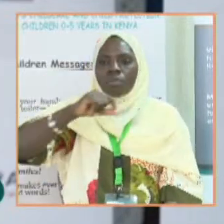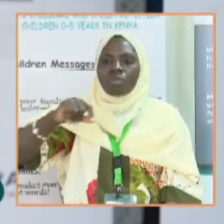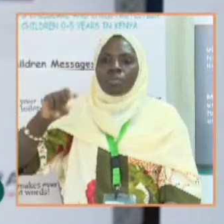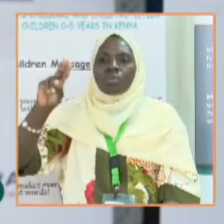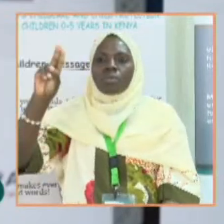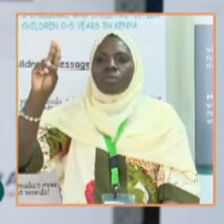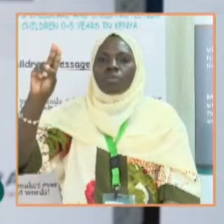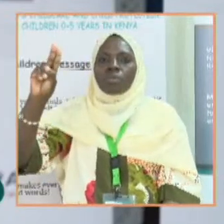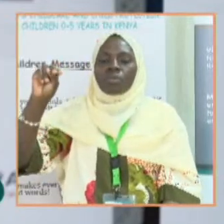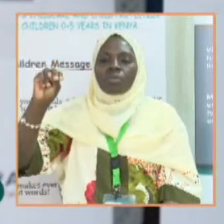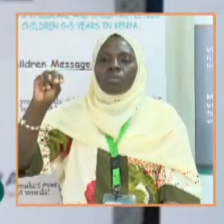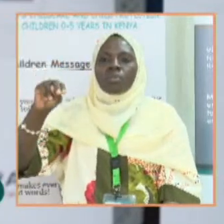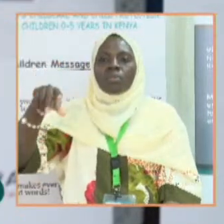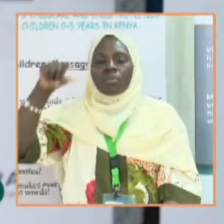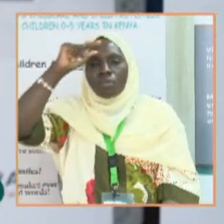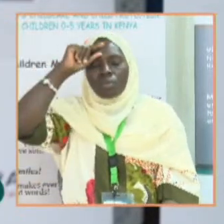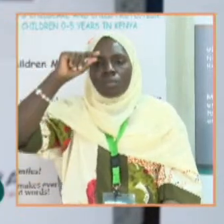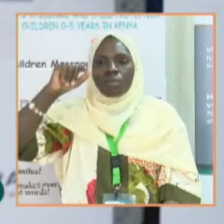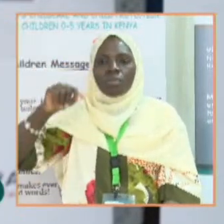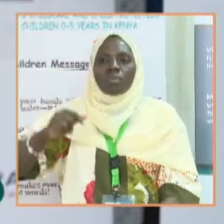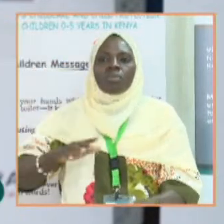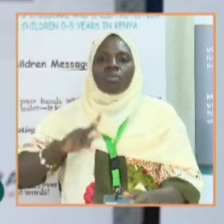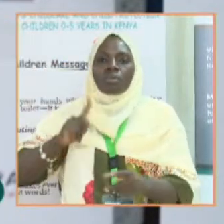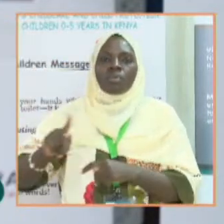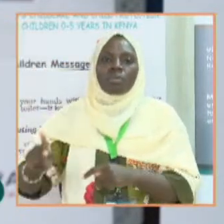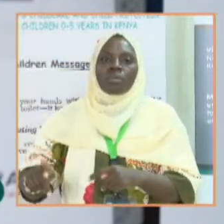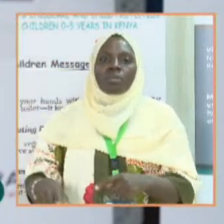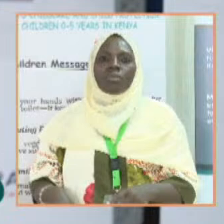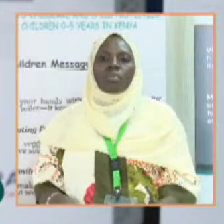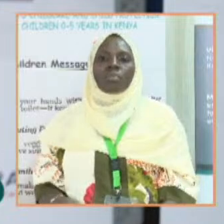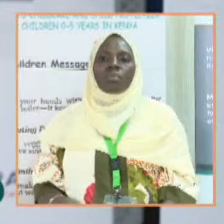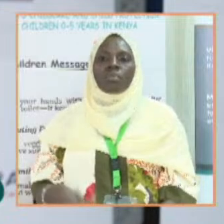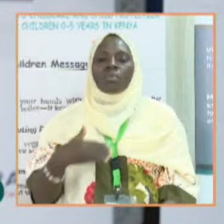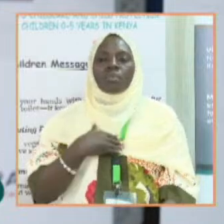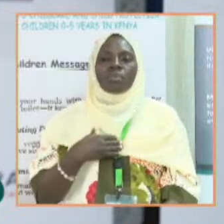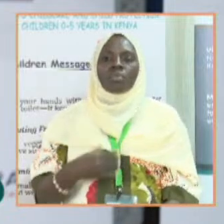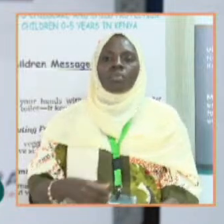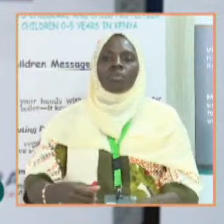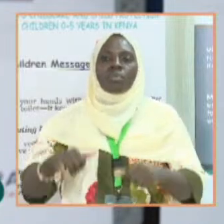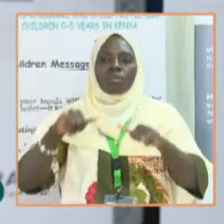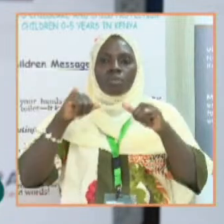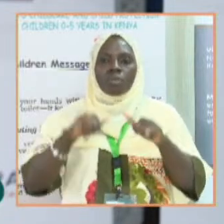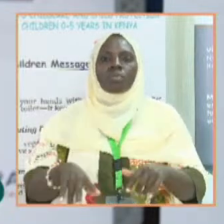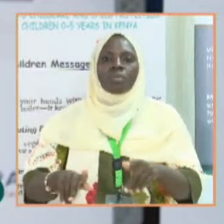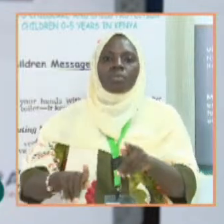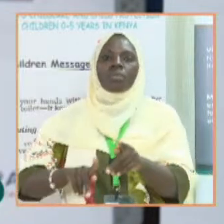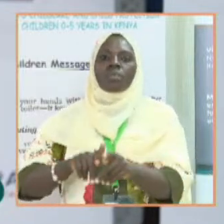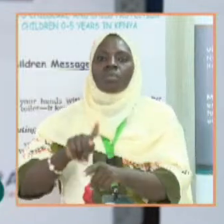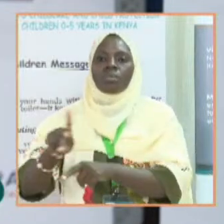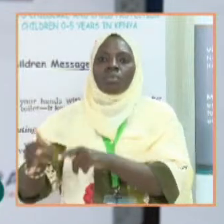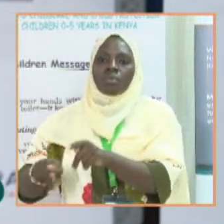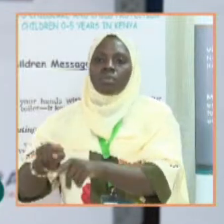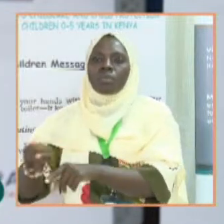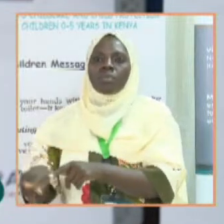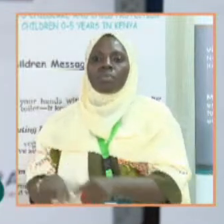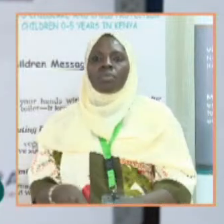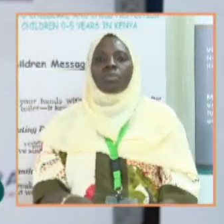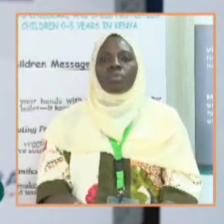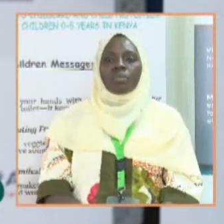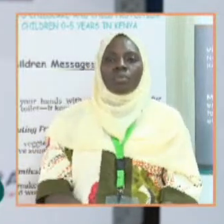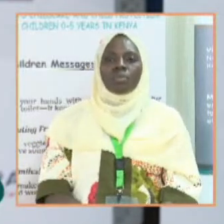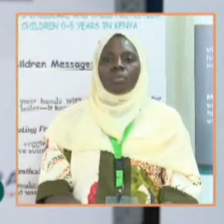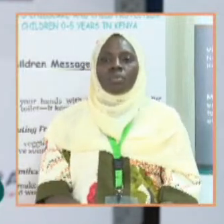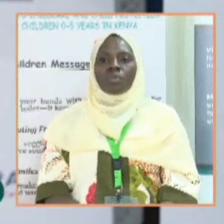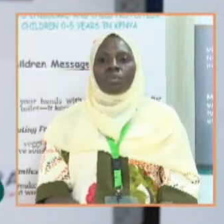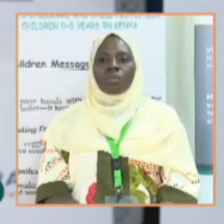non-government actors, what we see is an established system, and we have the roles that now different actors, this is the non-states